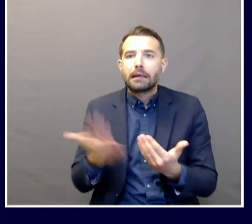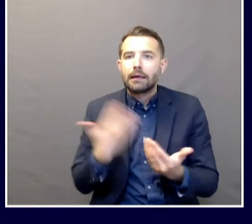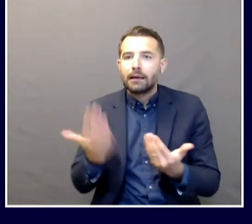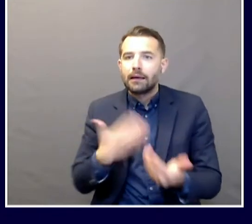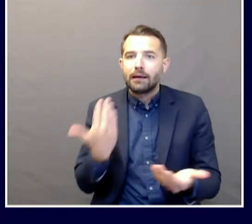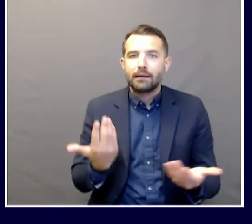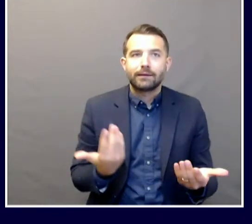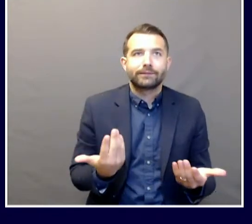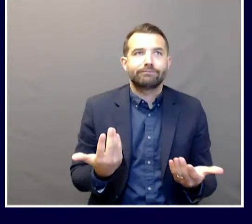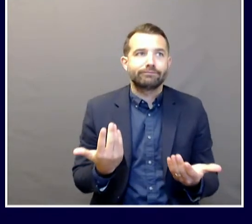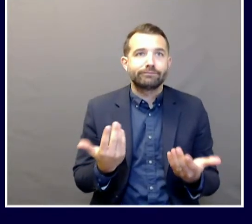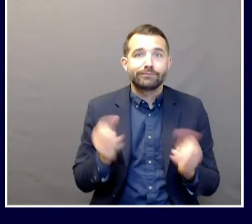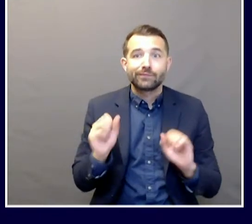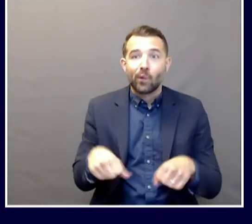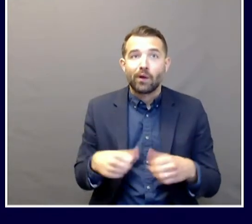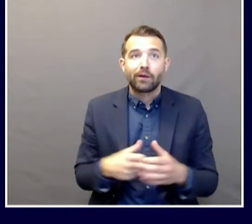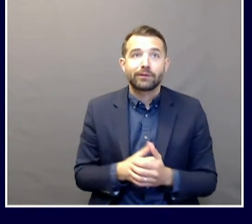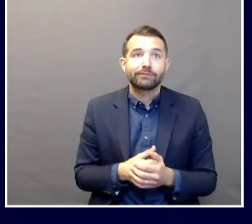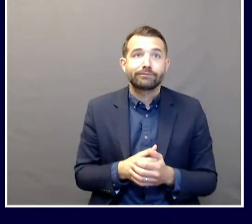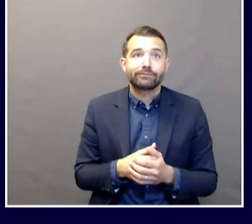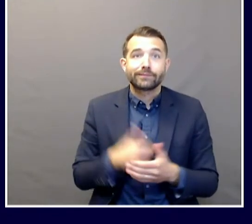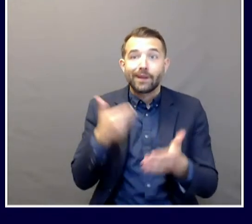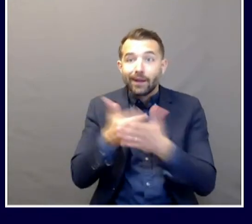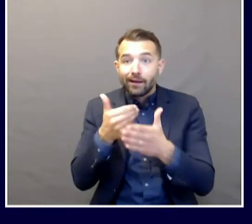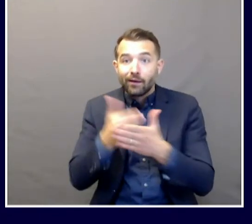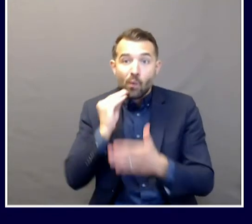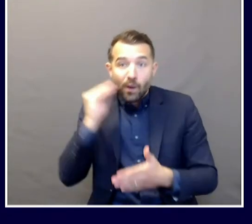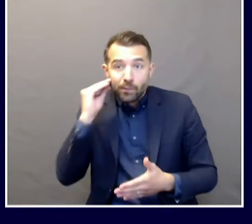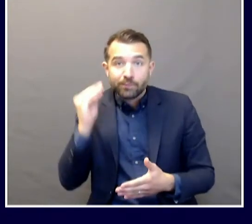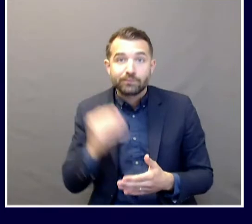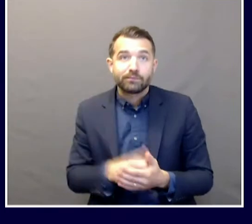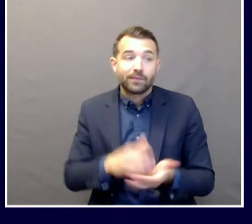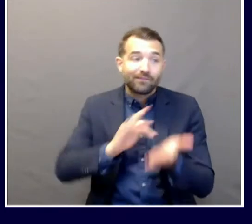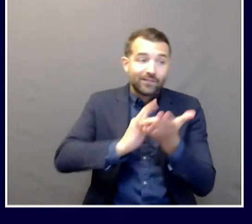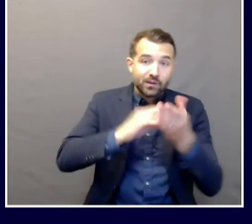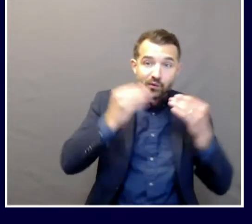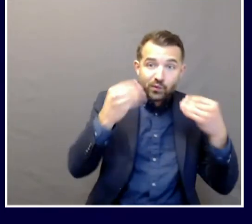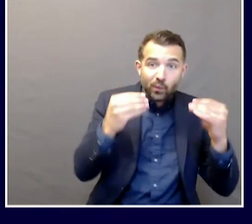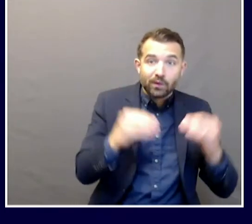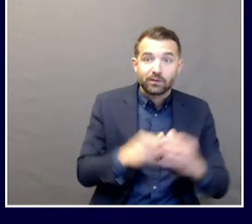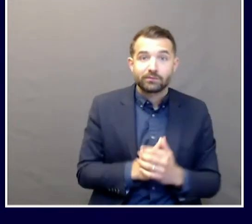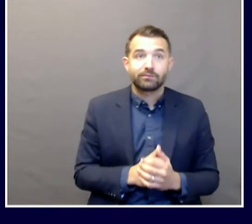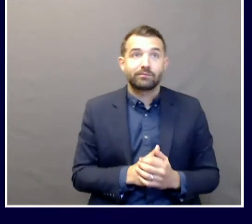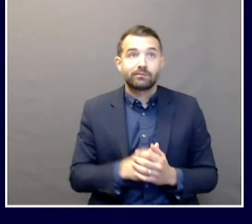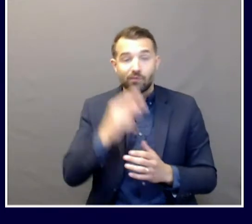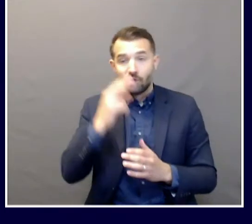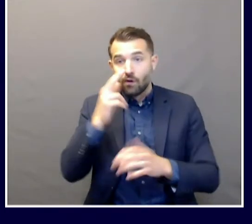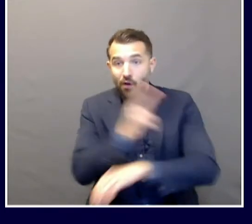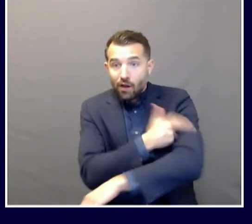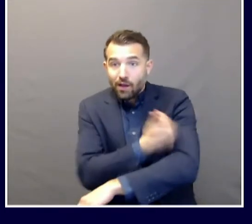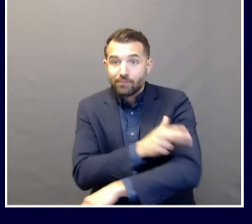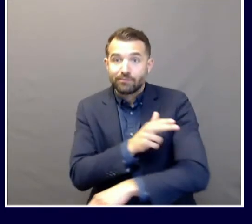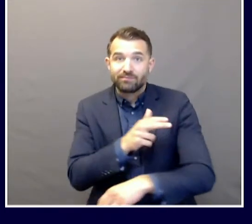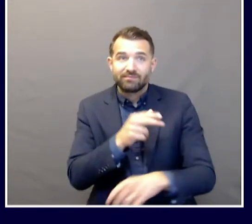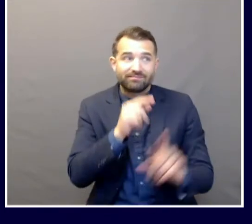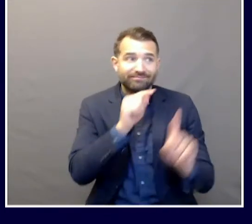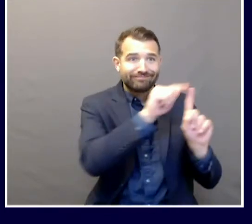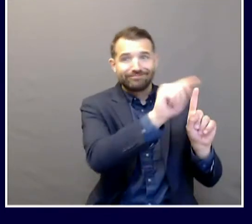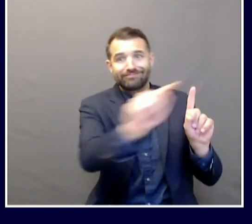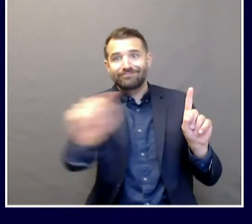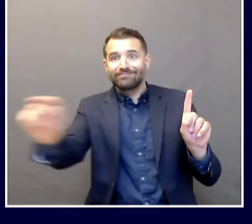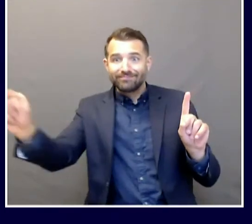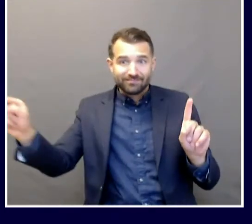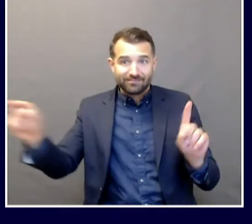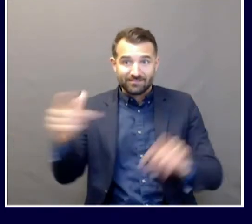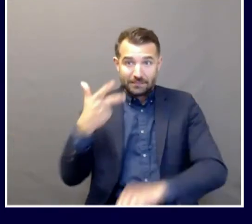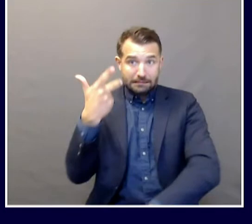your neighborhood vaccination site, a local pharmacy, or your local hospital. And getting the shot not only keeps you safe